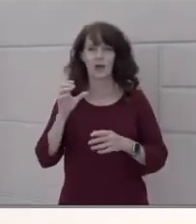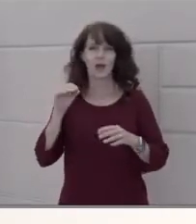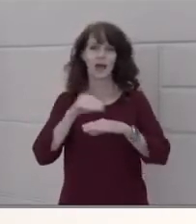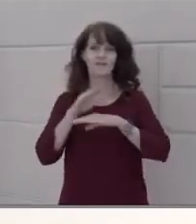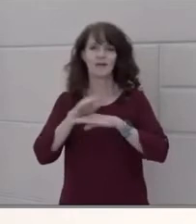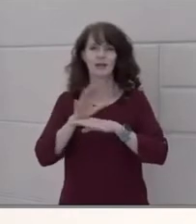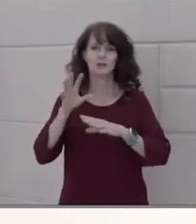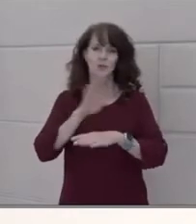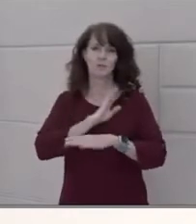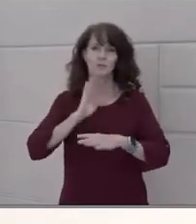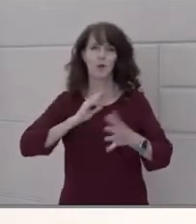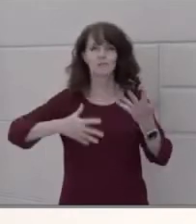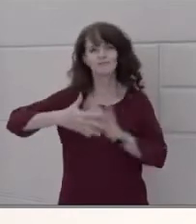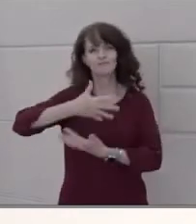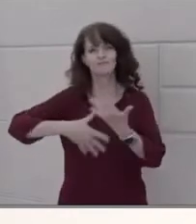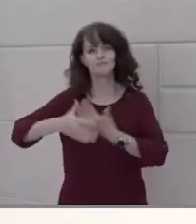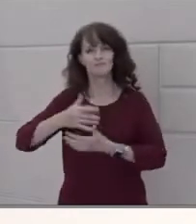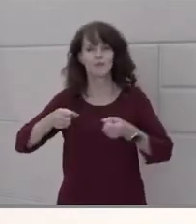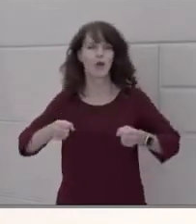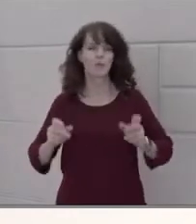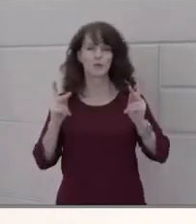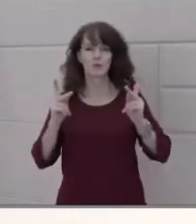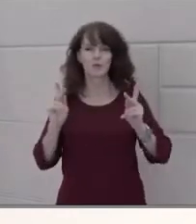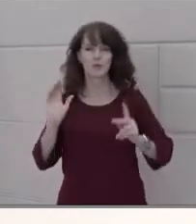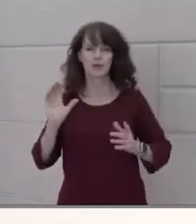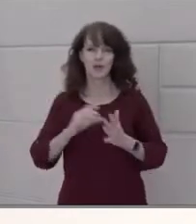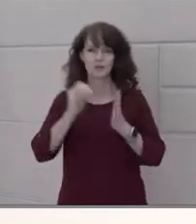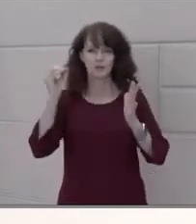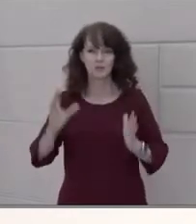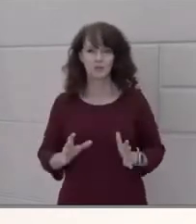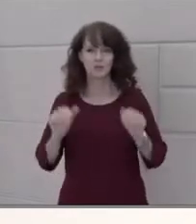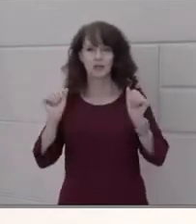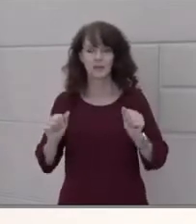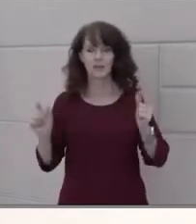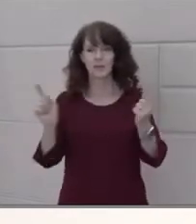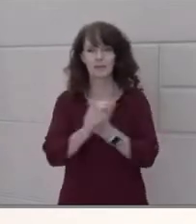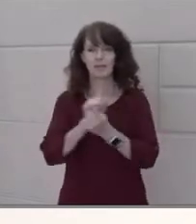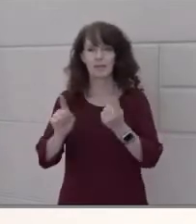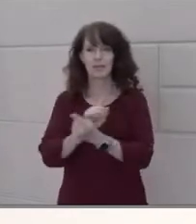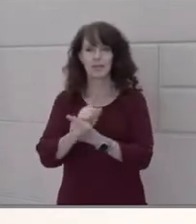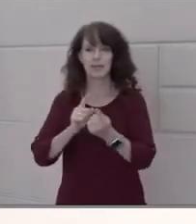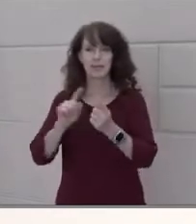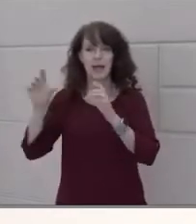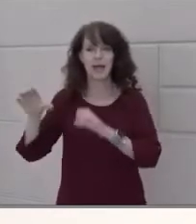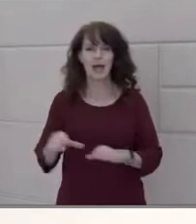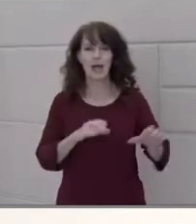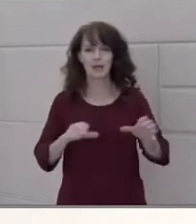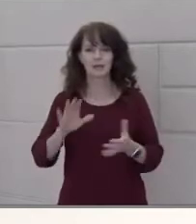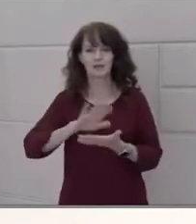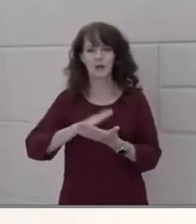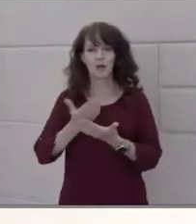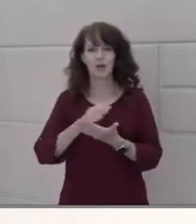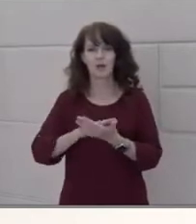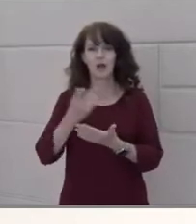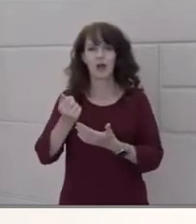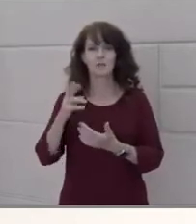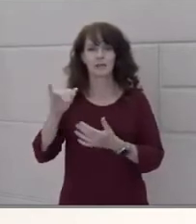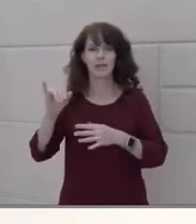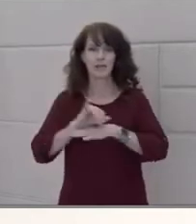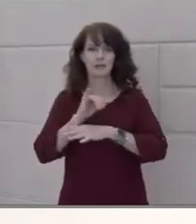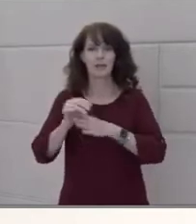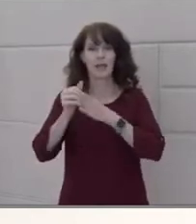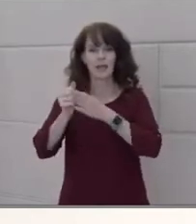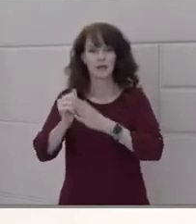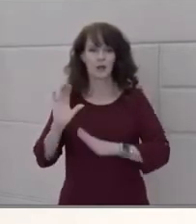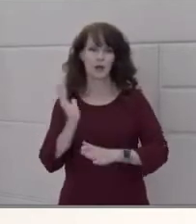mixer. This was an opportunity where our students got to meet and mingle with active culinary and hospitality industry leaders